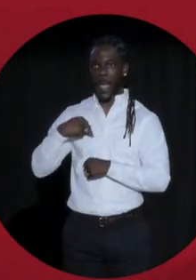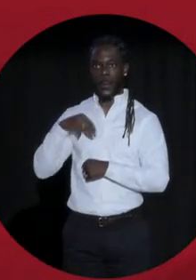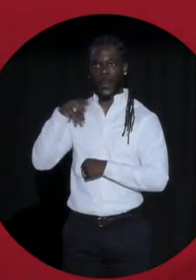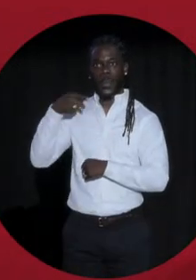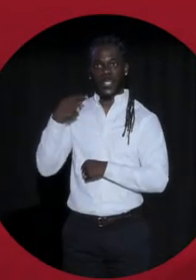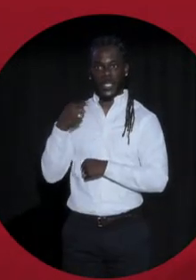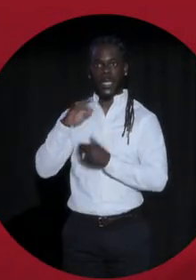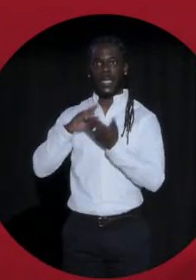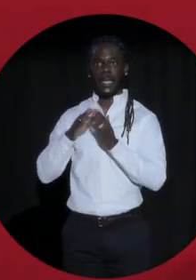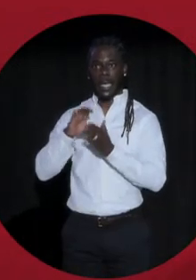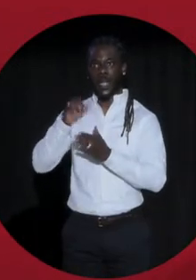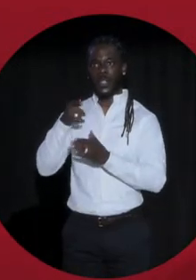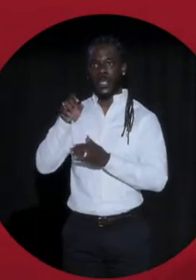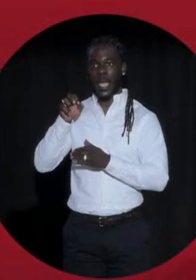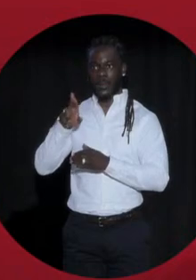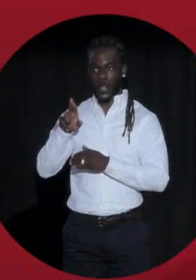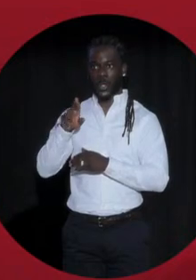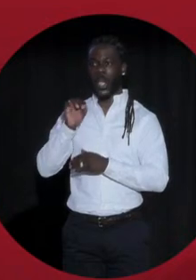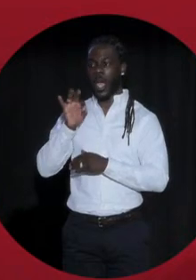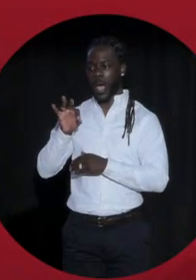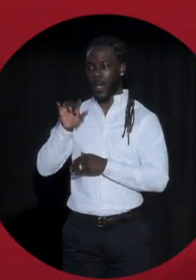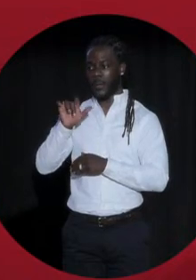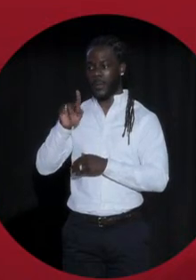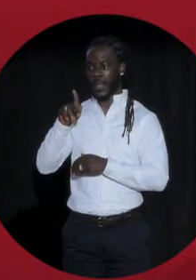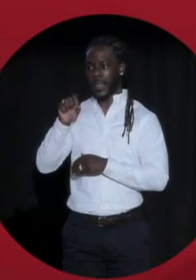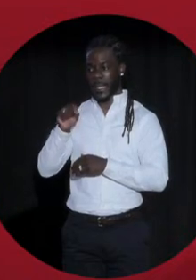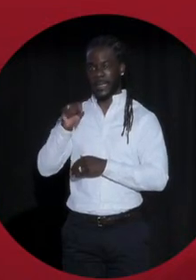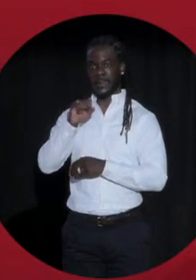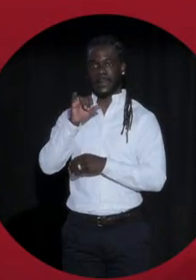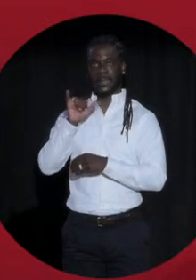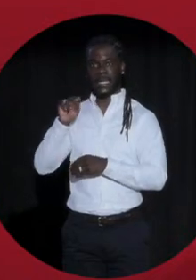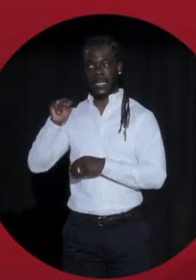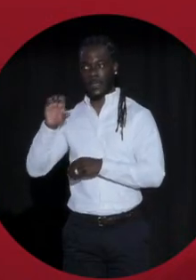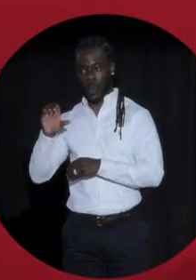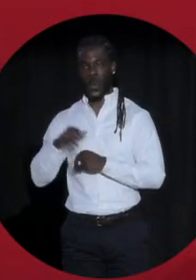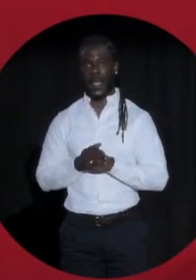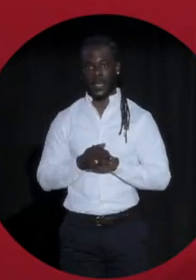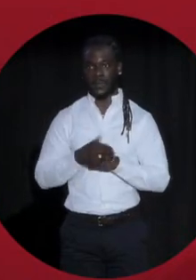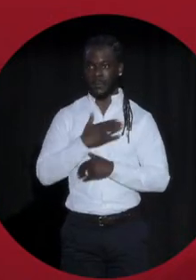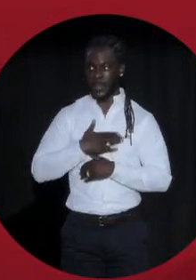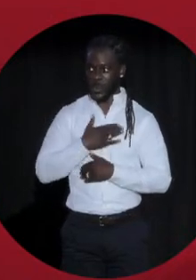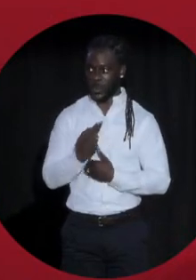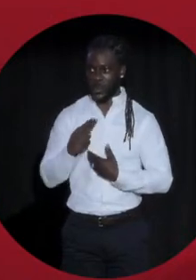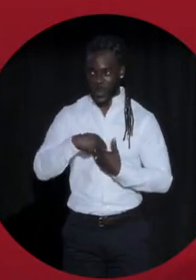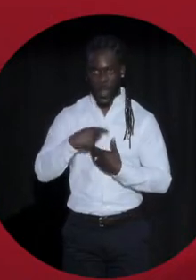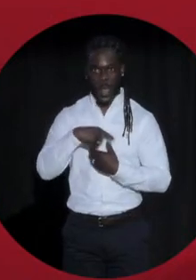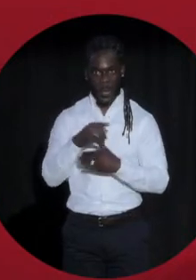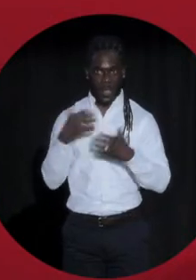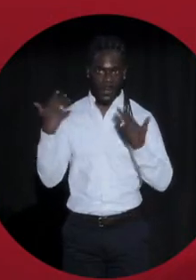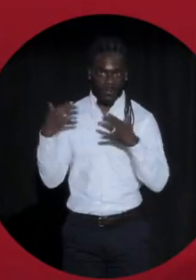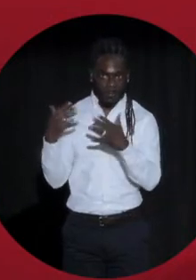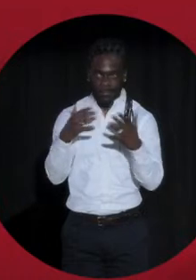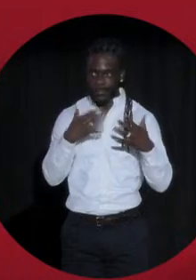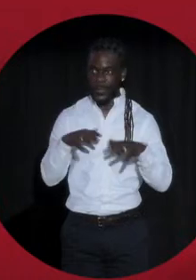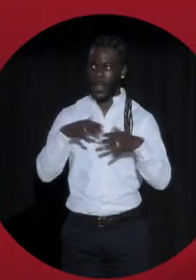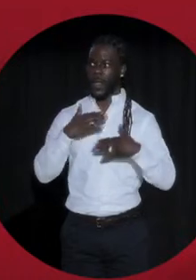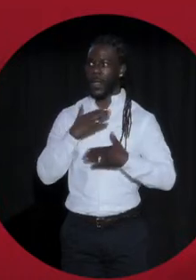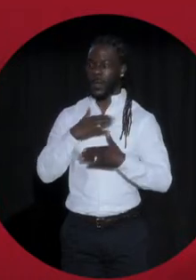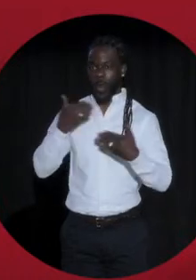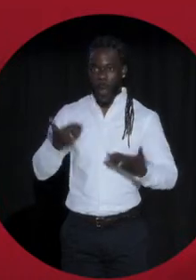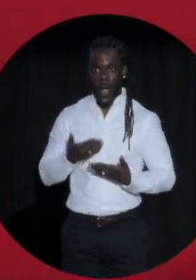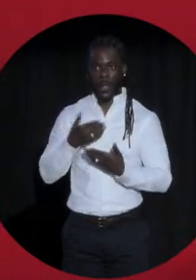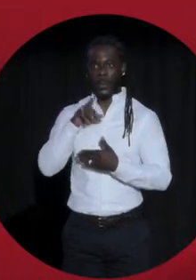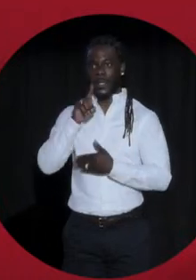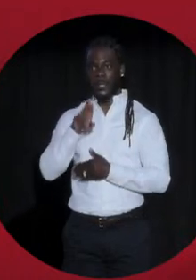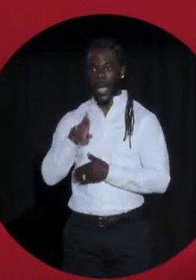Maryland chapter of the Lynx, Incorporated. Please join me in welcoming your mistress of ceremony,